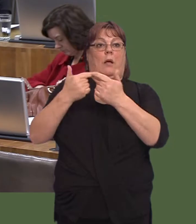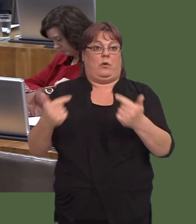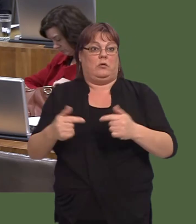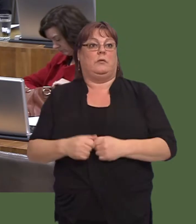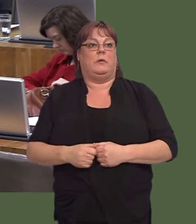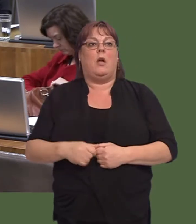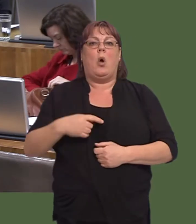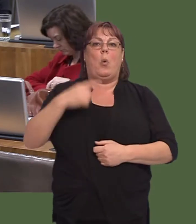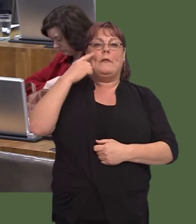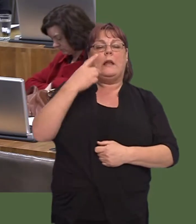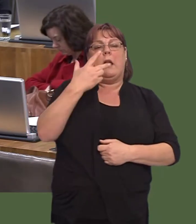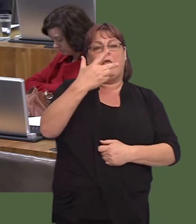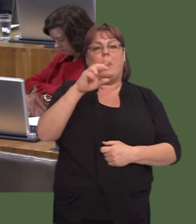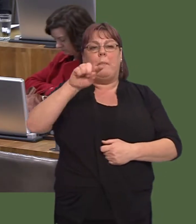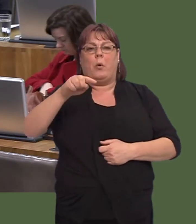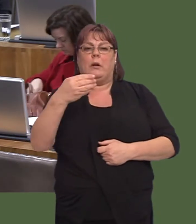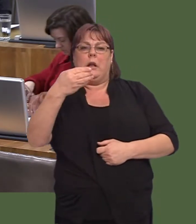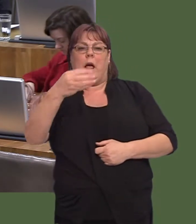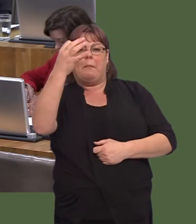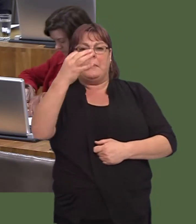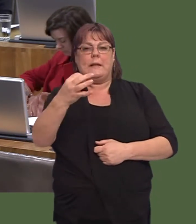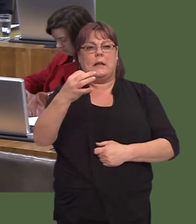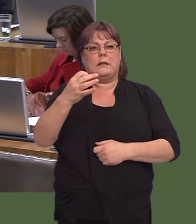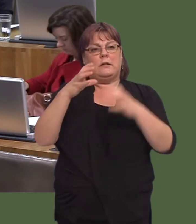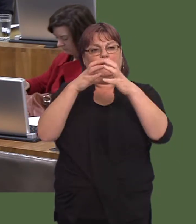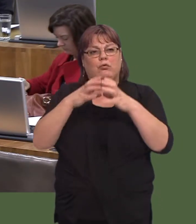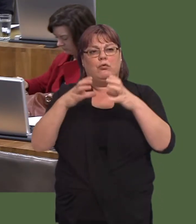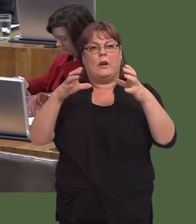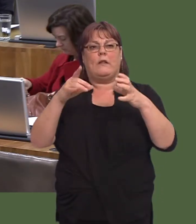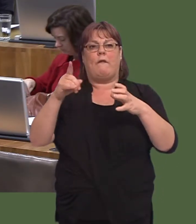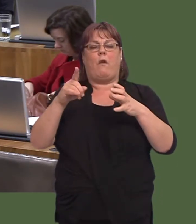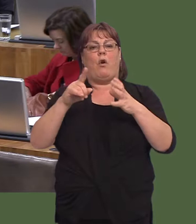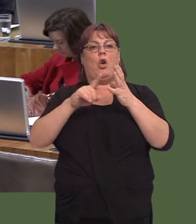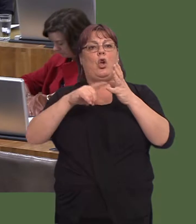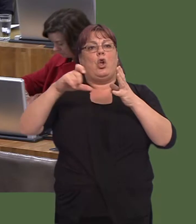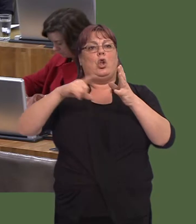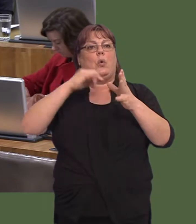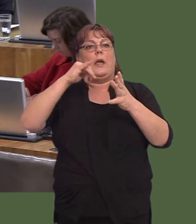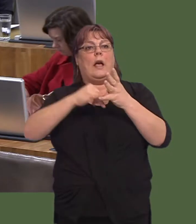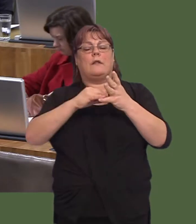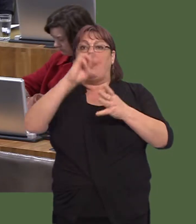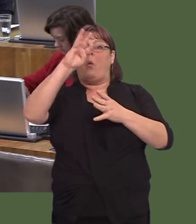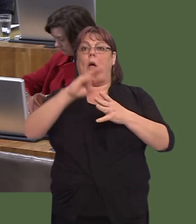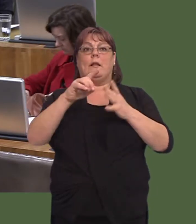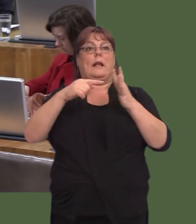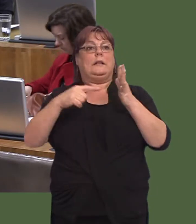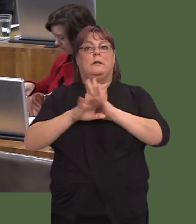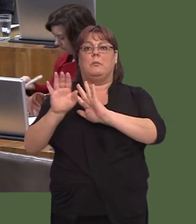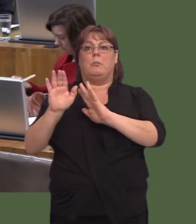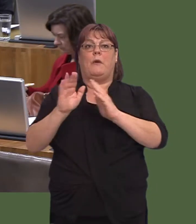we have seen a 3.9% increase in UCAS applications for Wales IT providers in 2016 compared